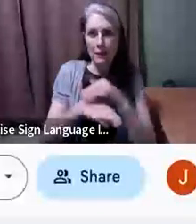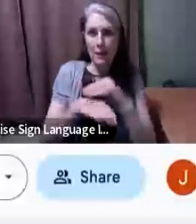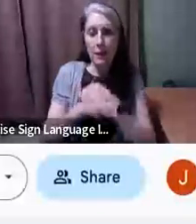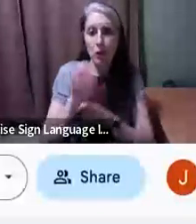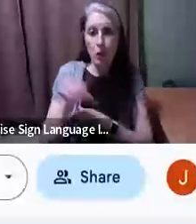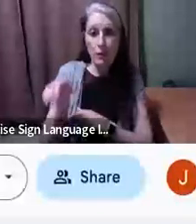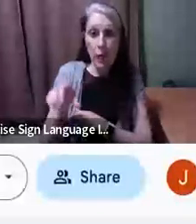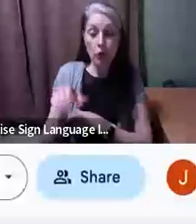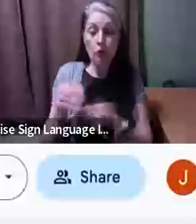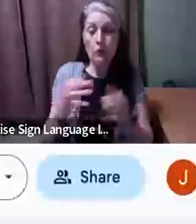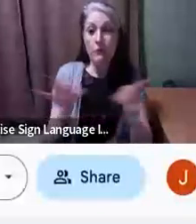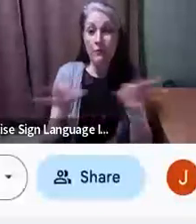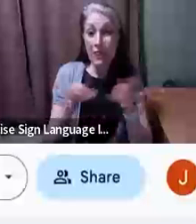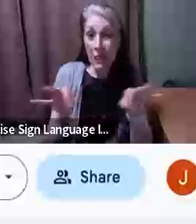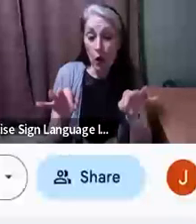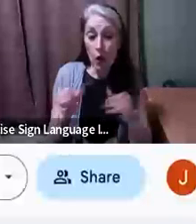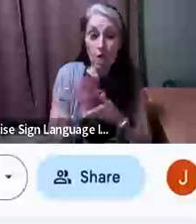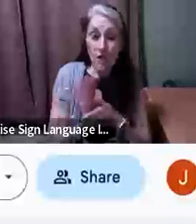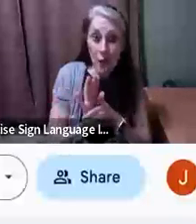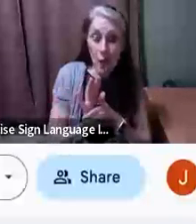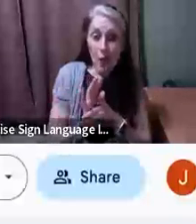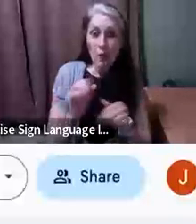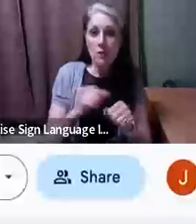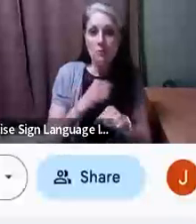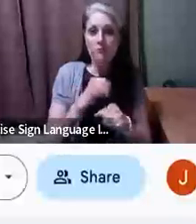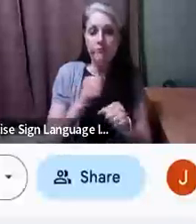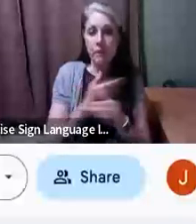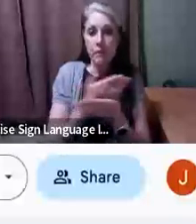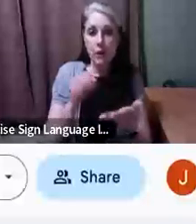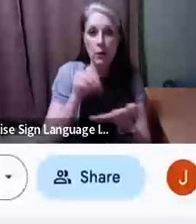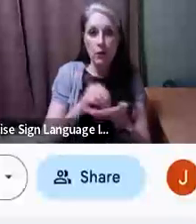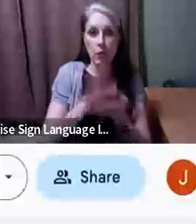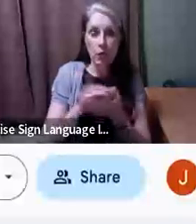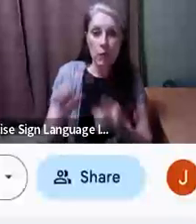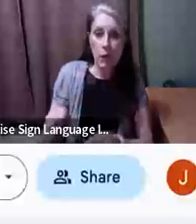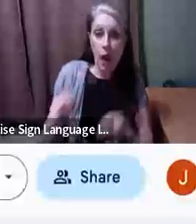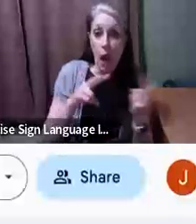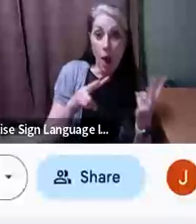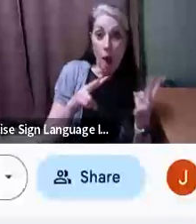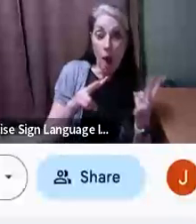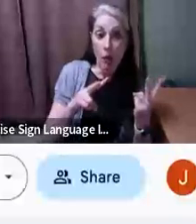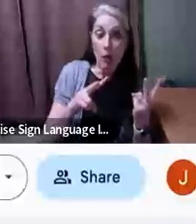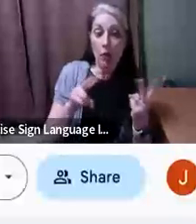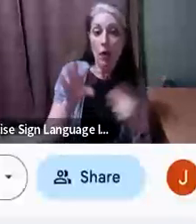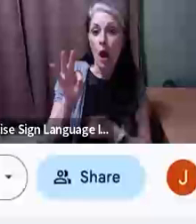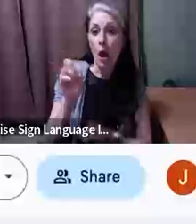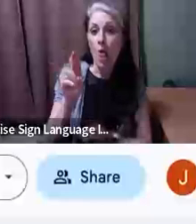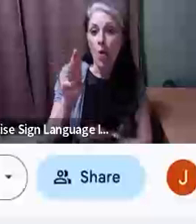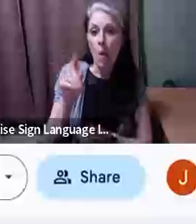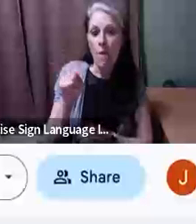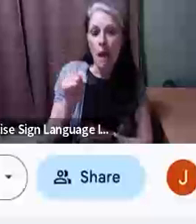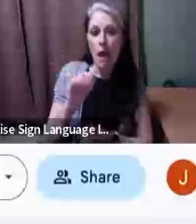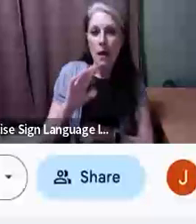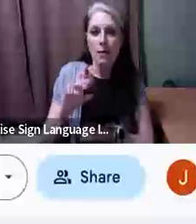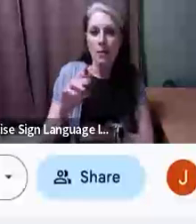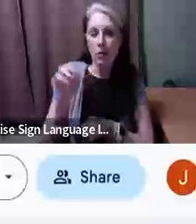for videos, and all of the documents we would upload for students had to be formatted in a certain way so that a screen reader could